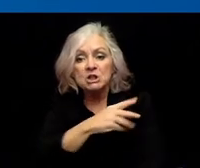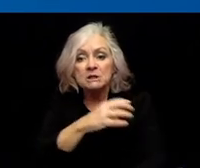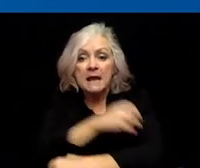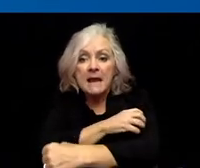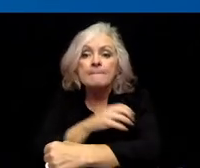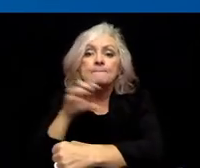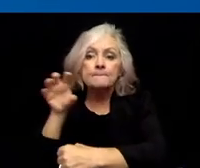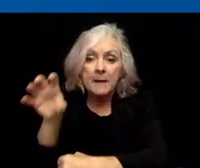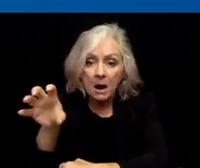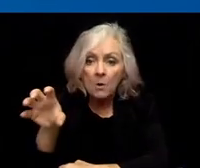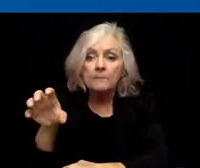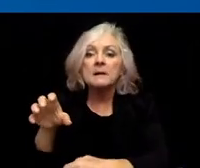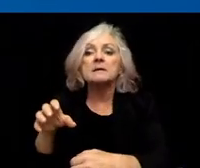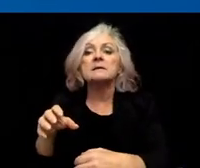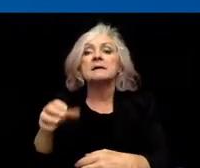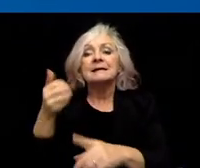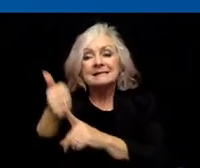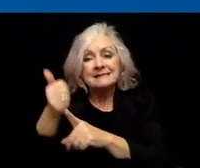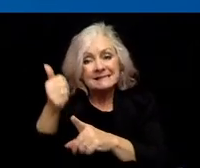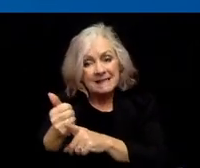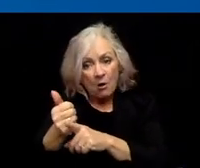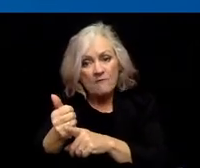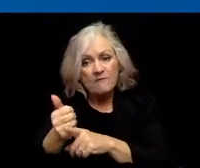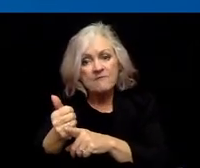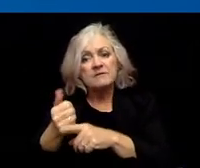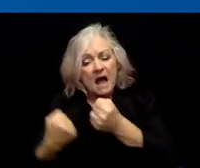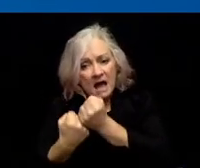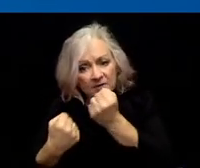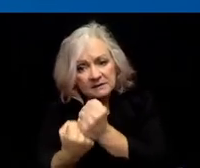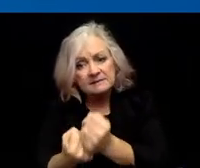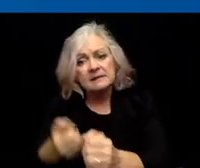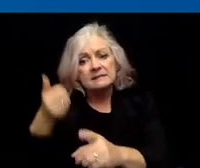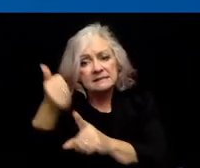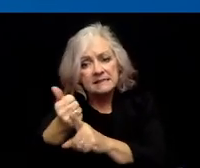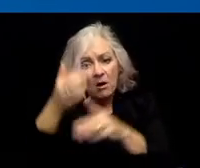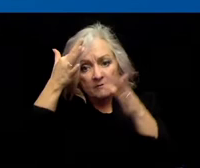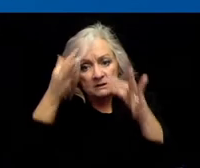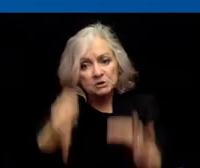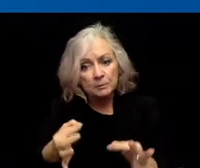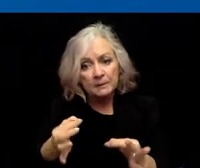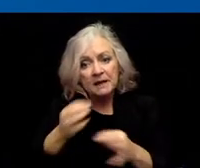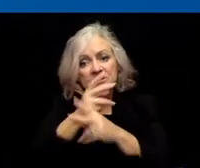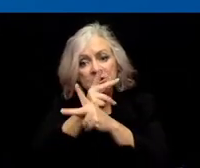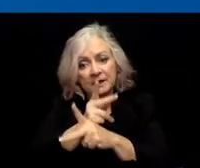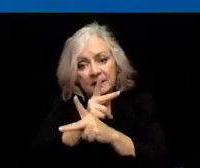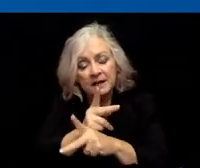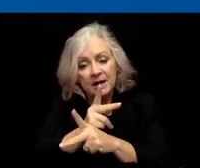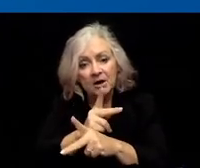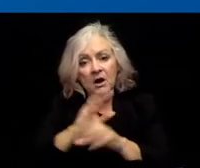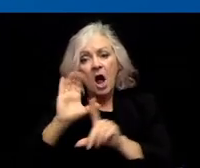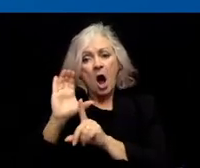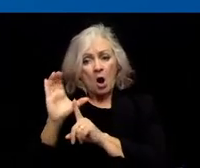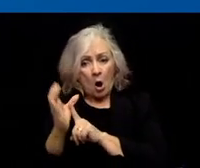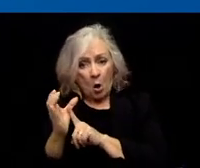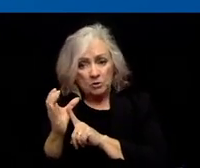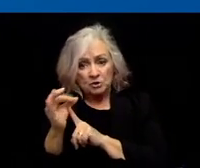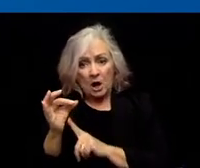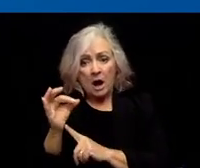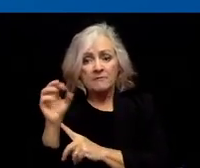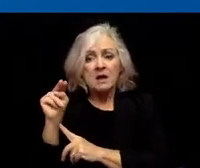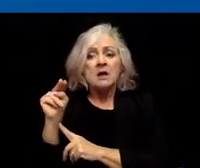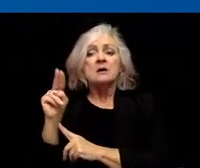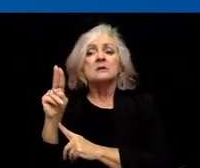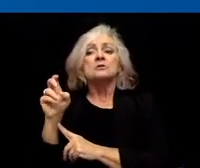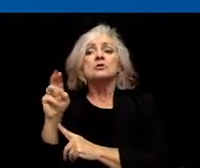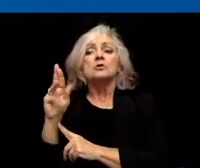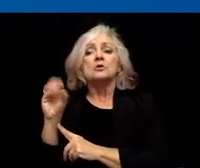self-advocacy, and self-determination in care. A culture of neurodiversity may be more commonly